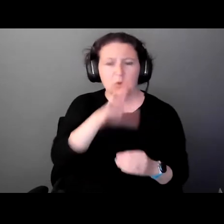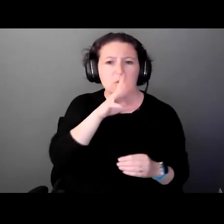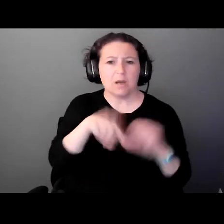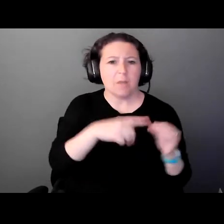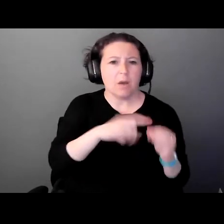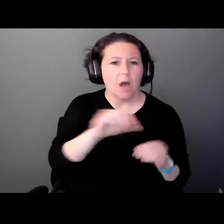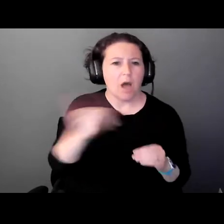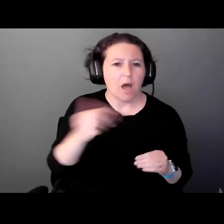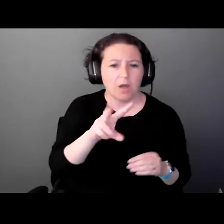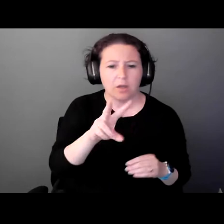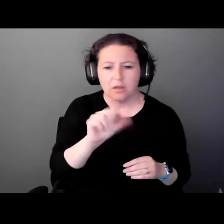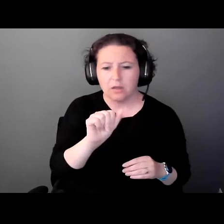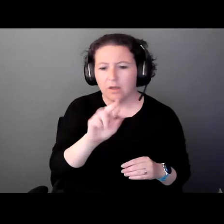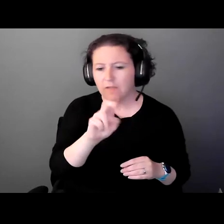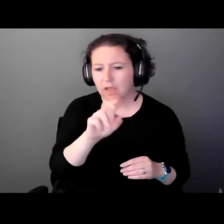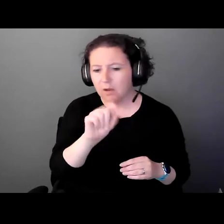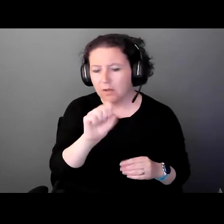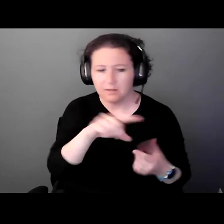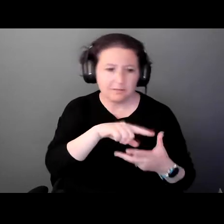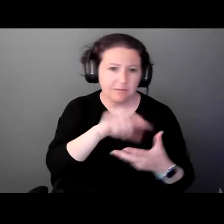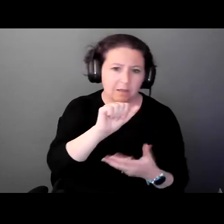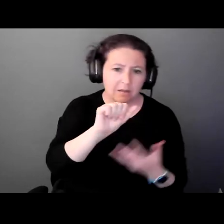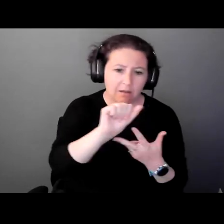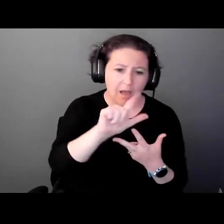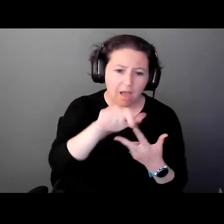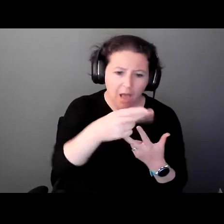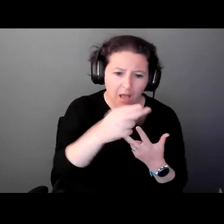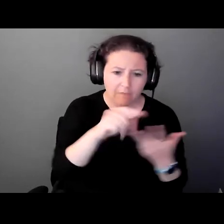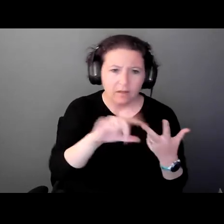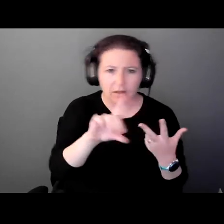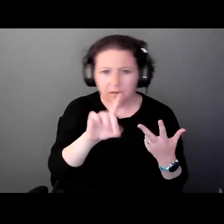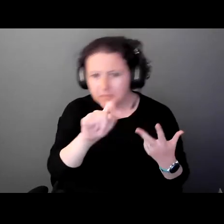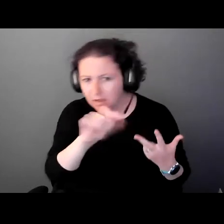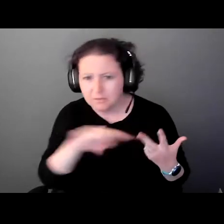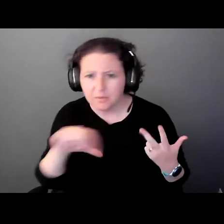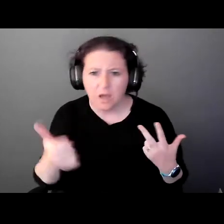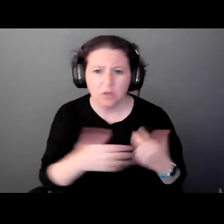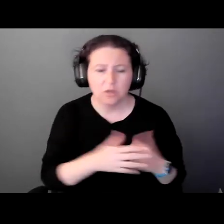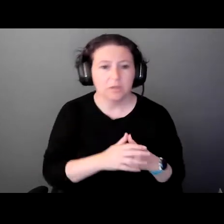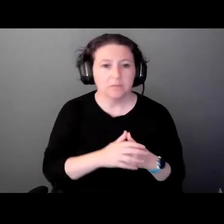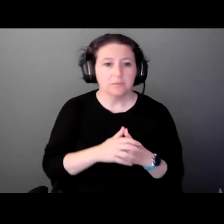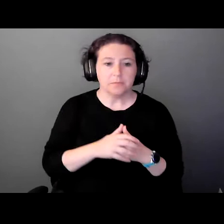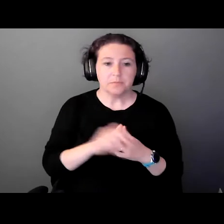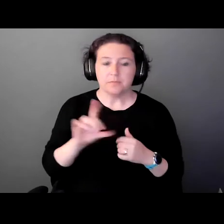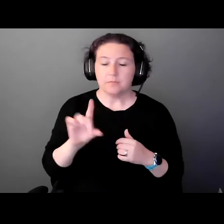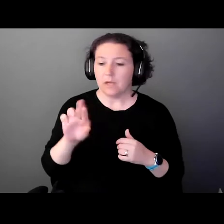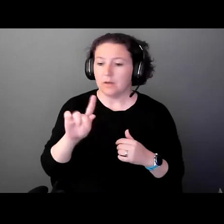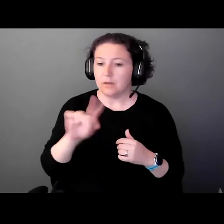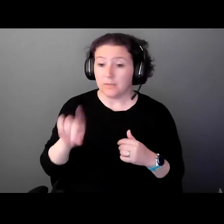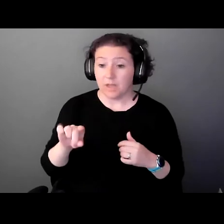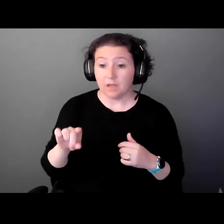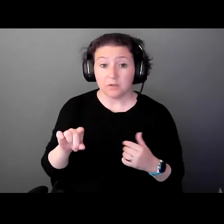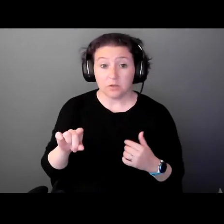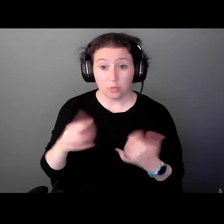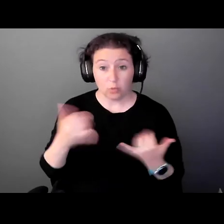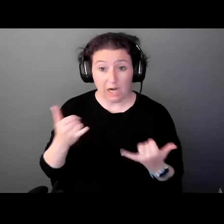Well, yeah, I mean, the variants of concern right now are Delta, because